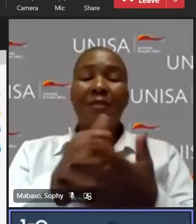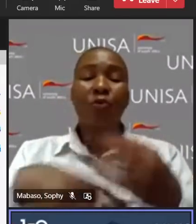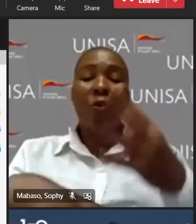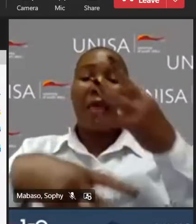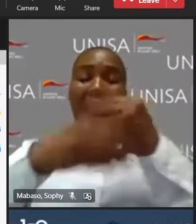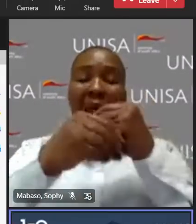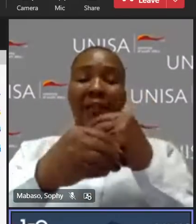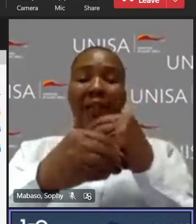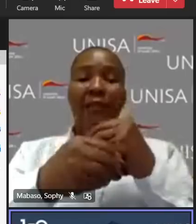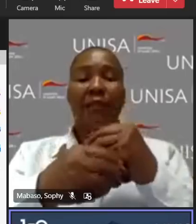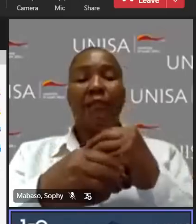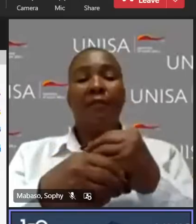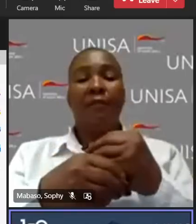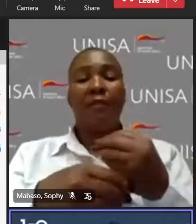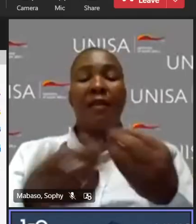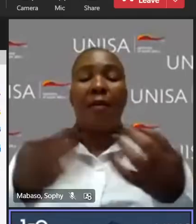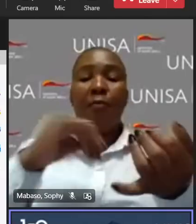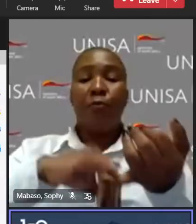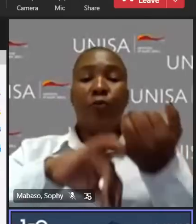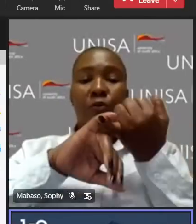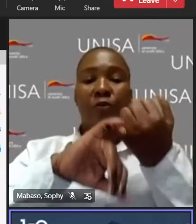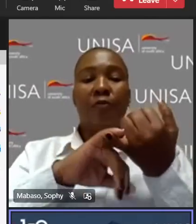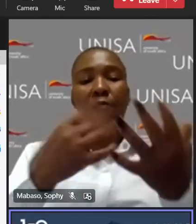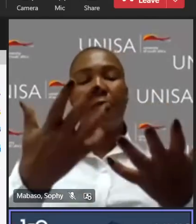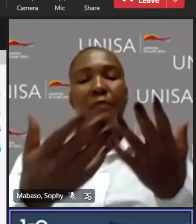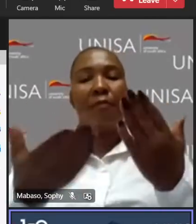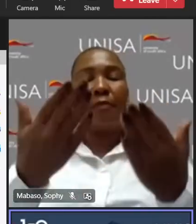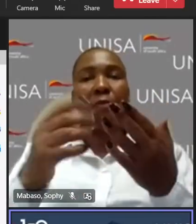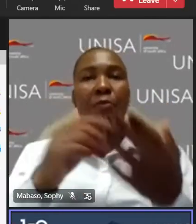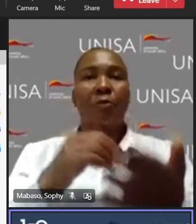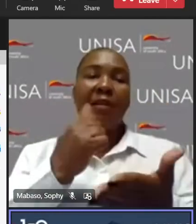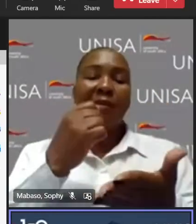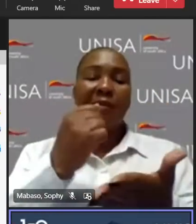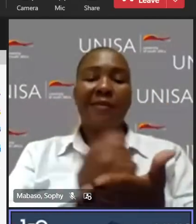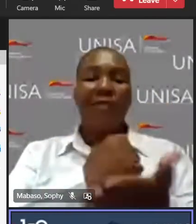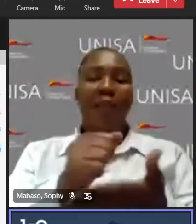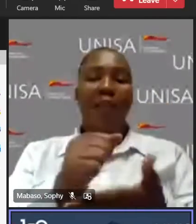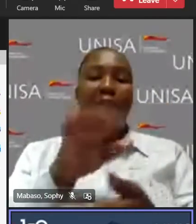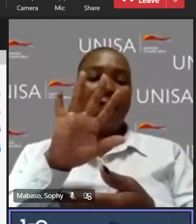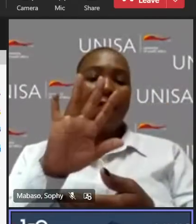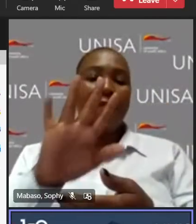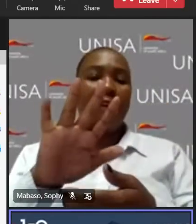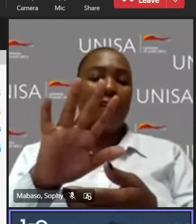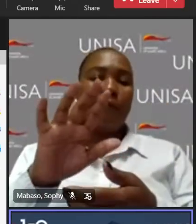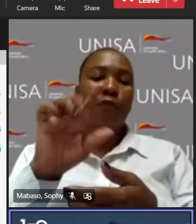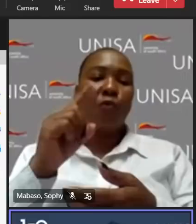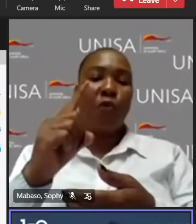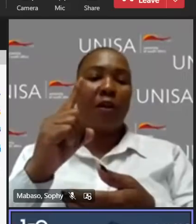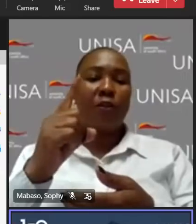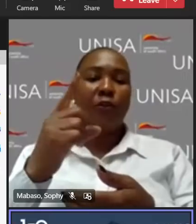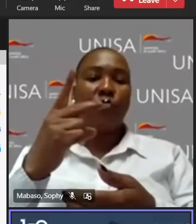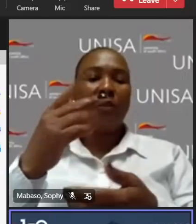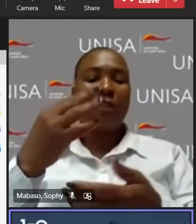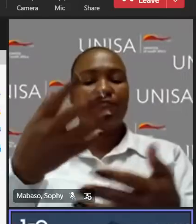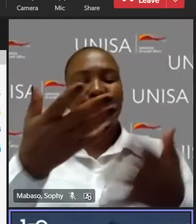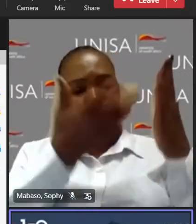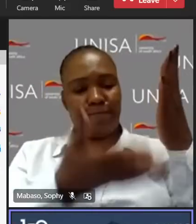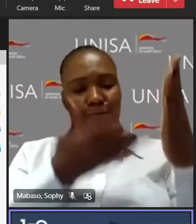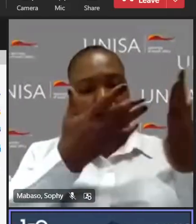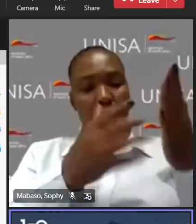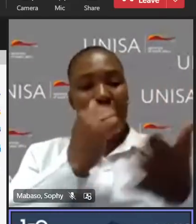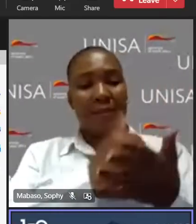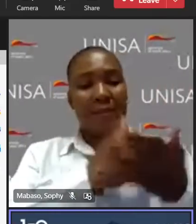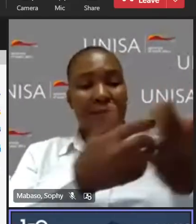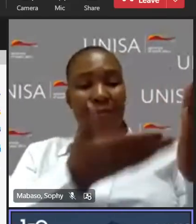modules, the student is registered for the maximum of 5, 1, 2, 3, 4, 5. Those are the modules that she's registered